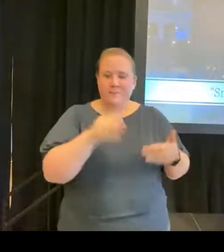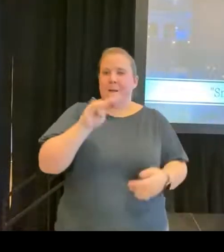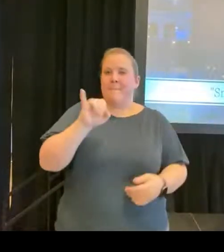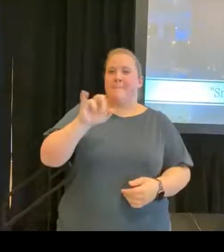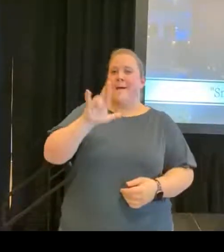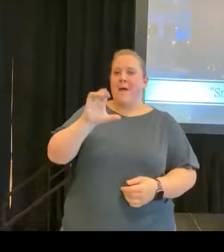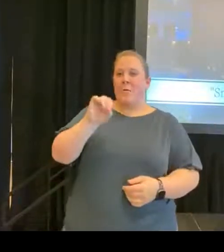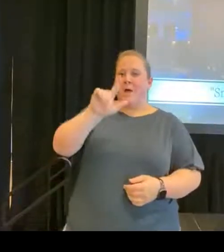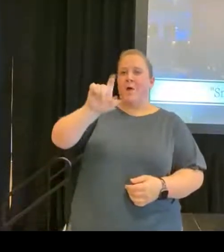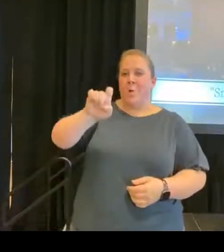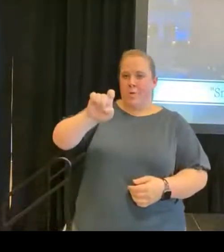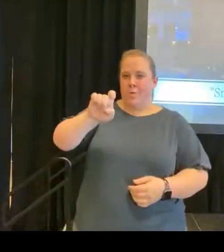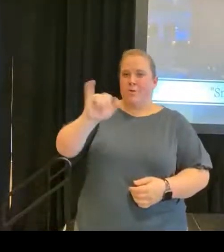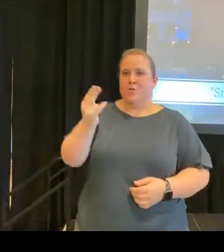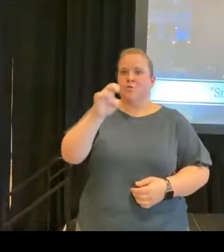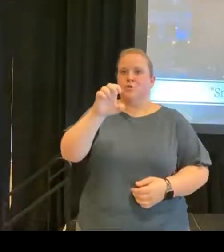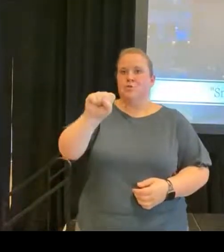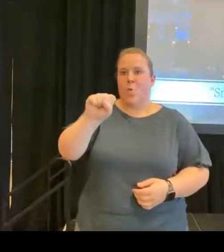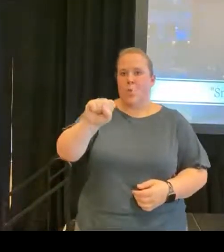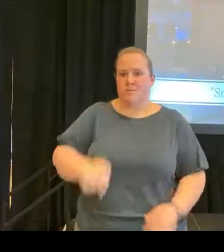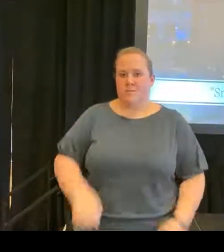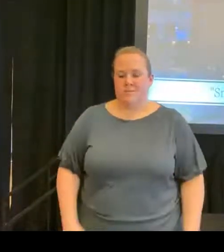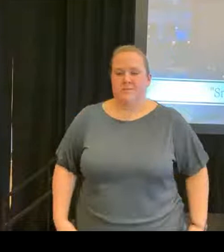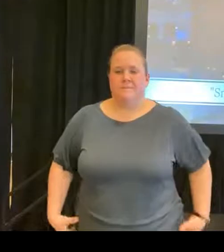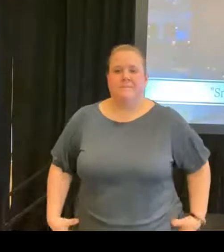Miracle Jones.